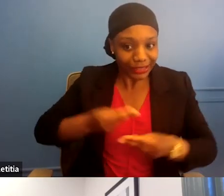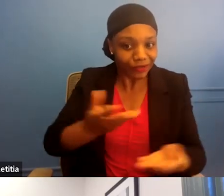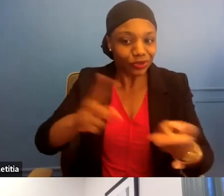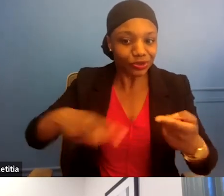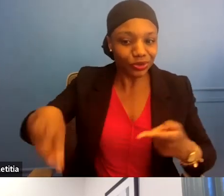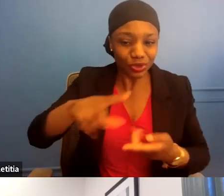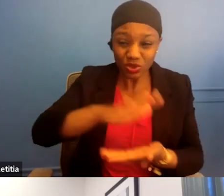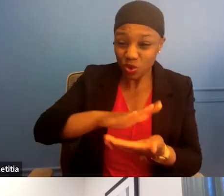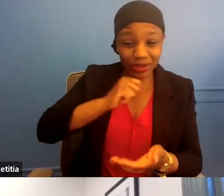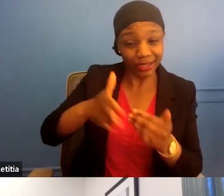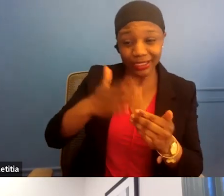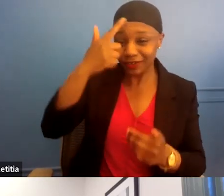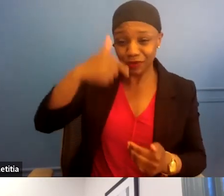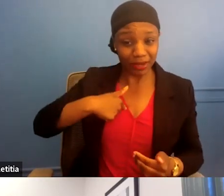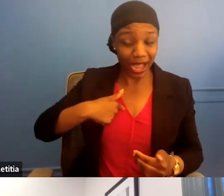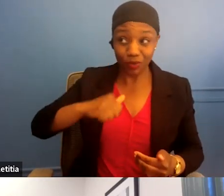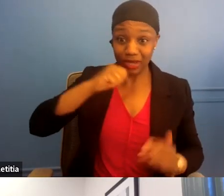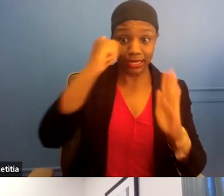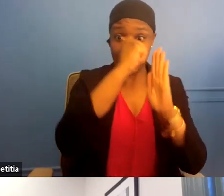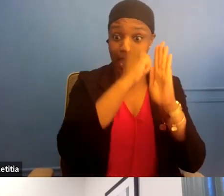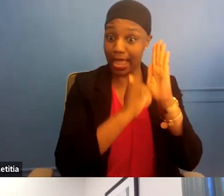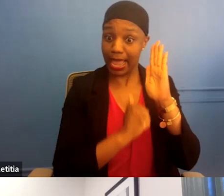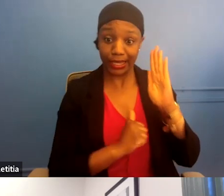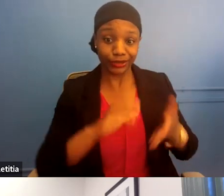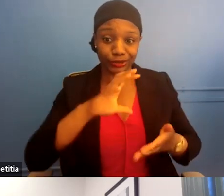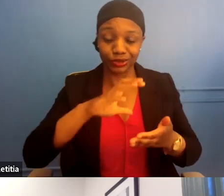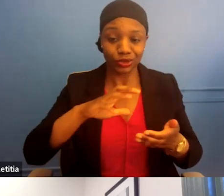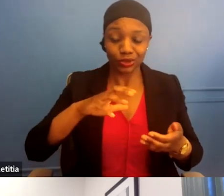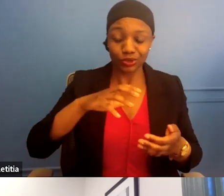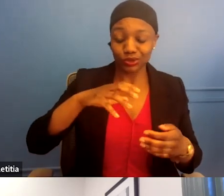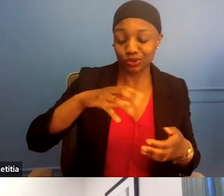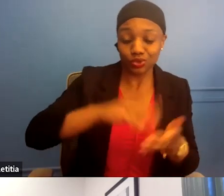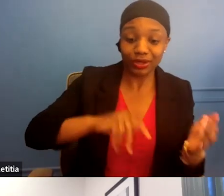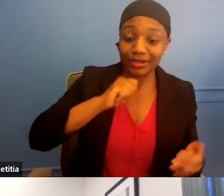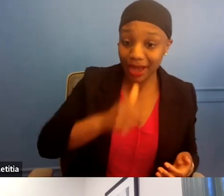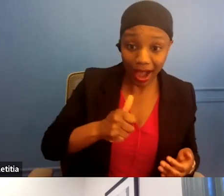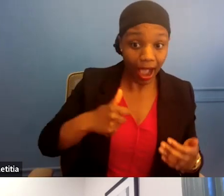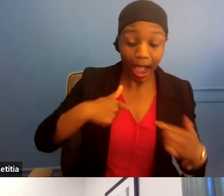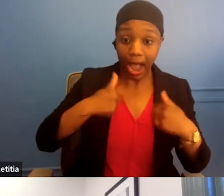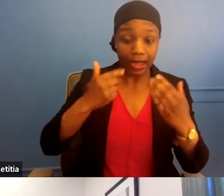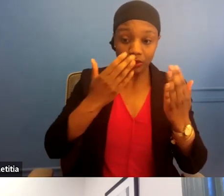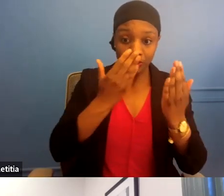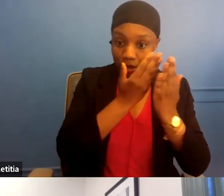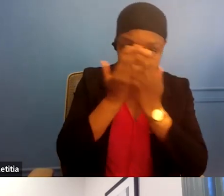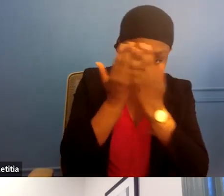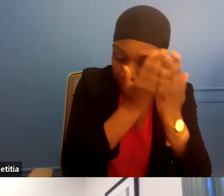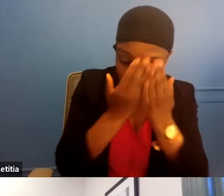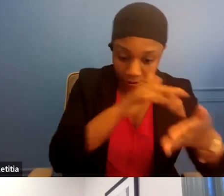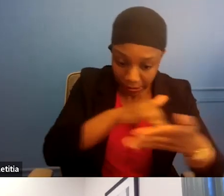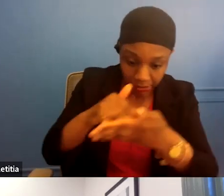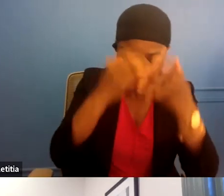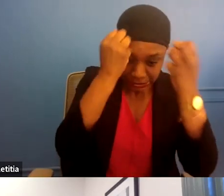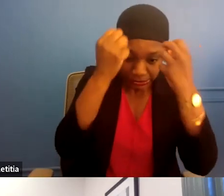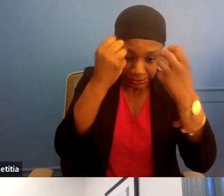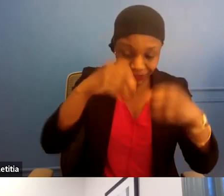was hard for me. I wasn't a natural student. I spent a lot of time in the stacks and a lot of time in the library while